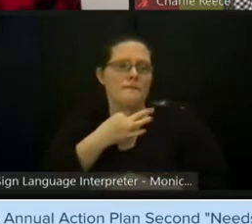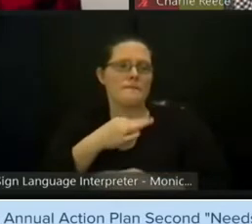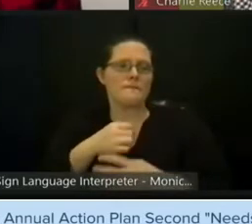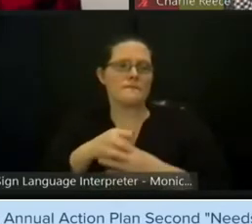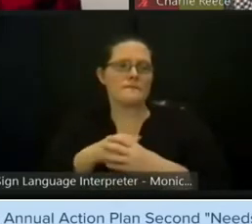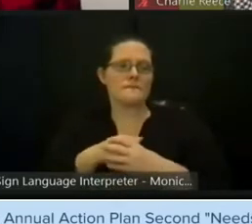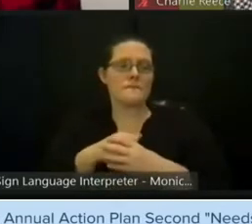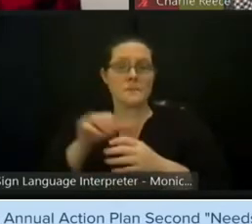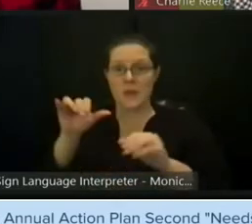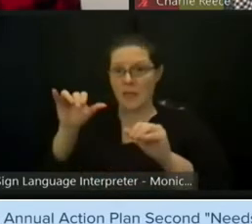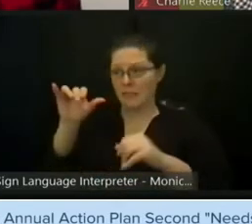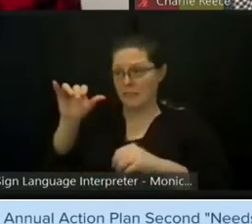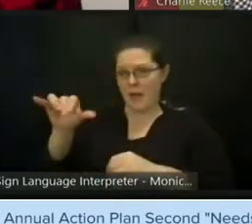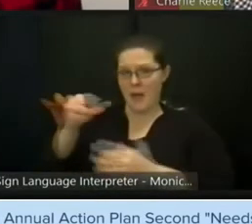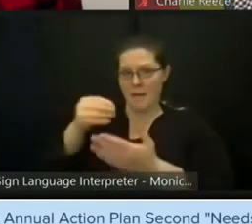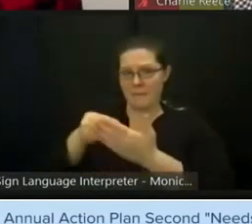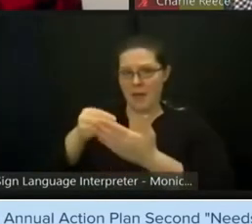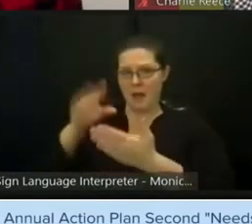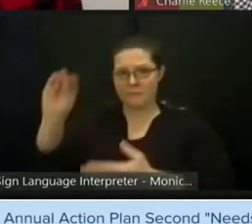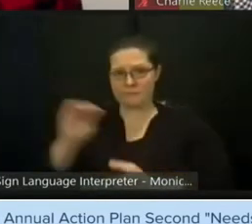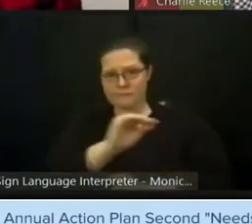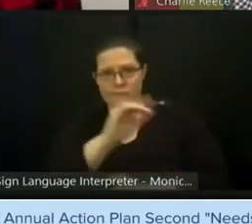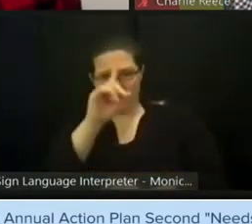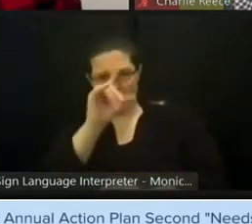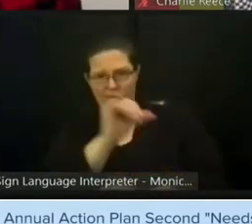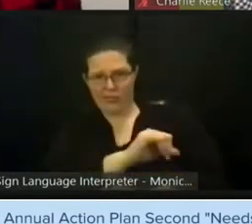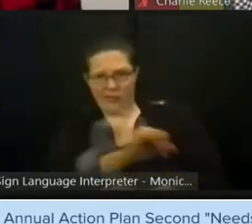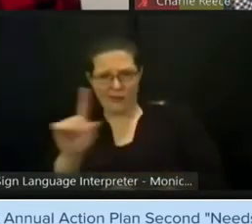could that money be used for some of that?